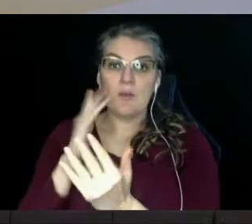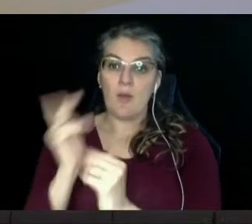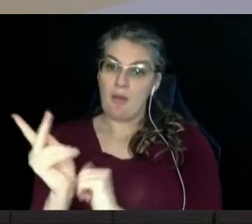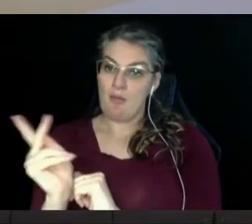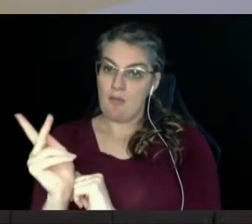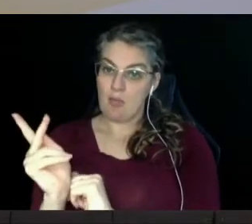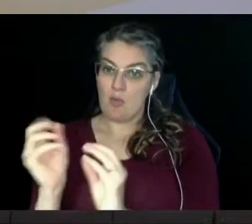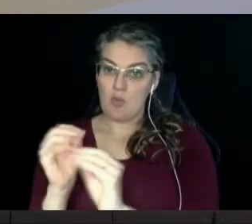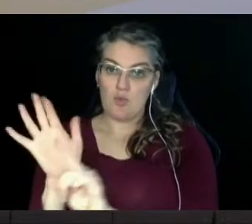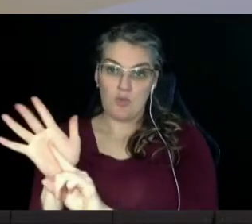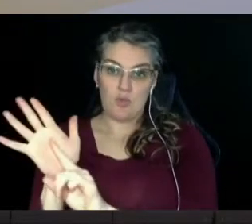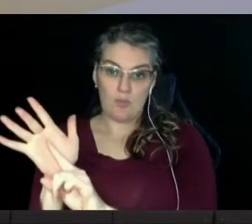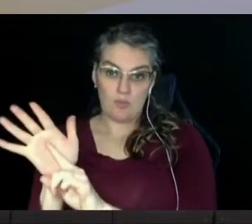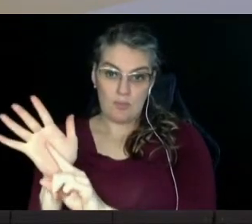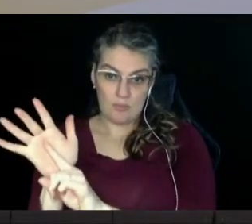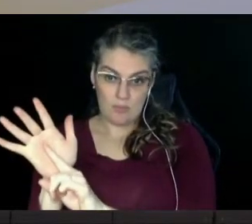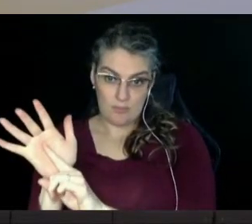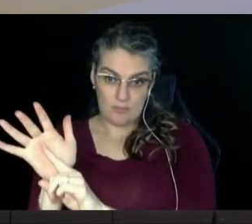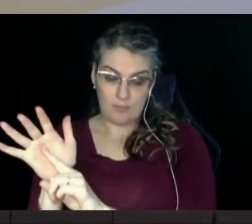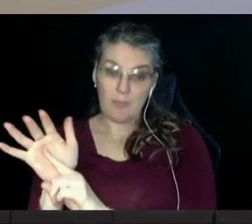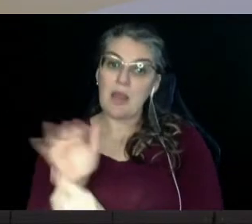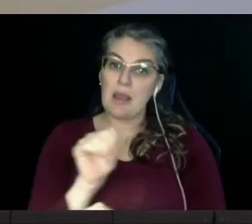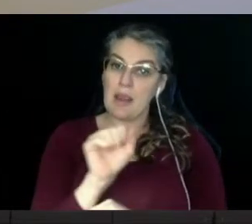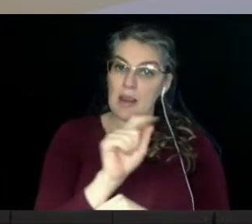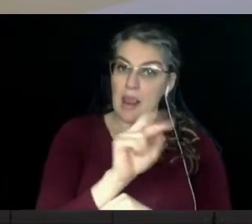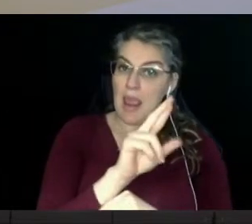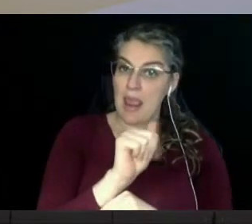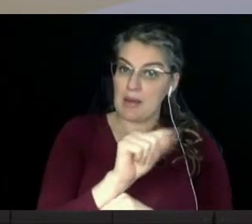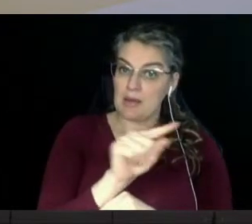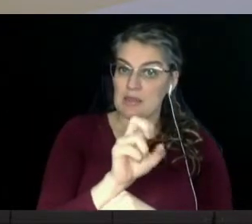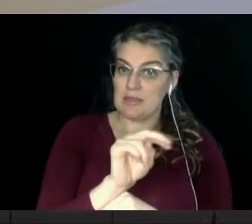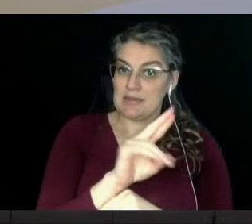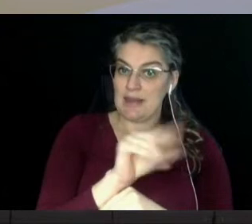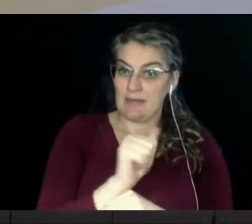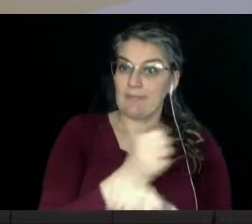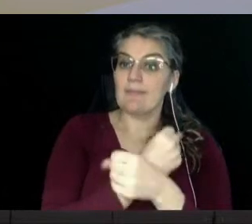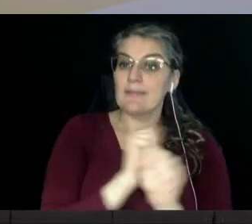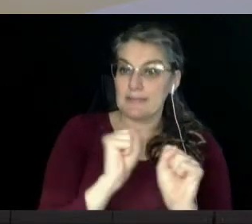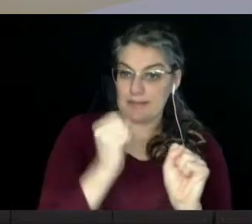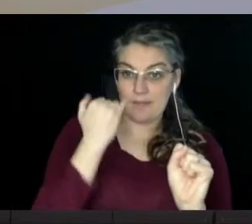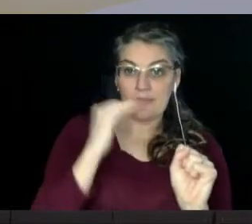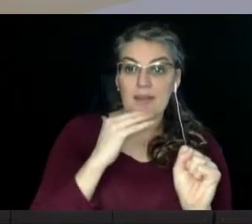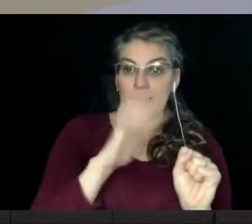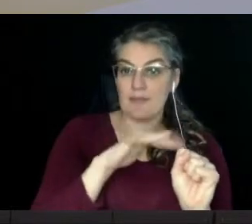including other maritime provinces. And this may be an option for anyone who